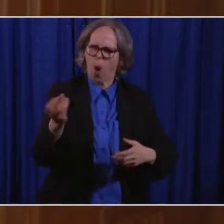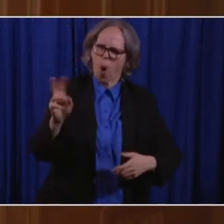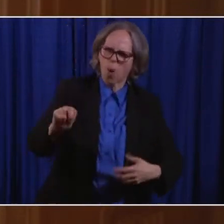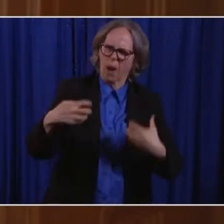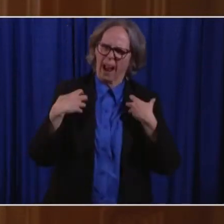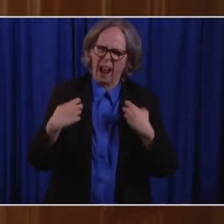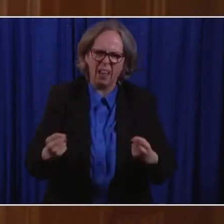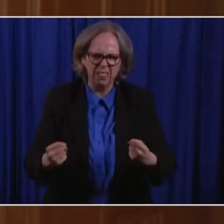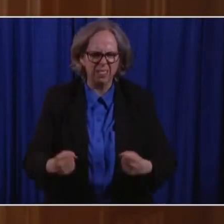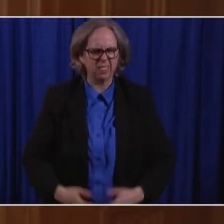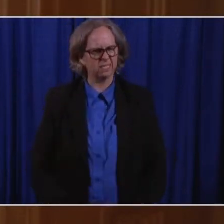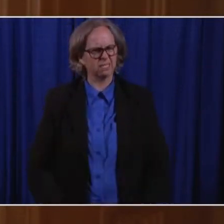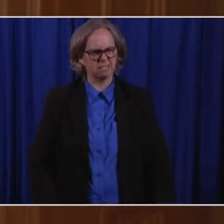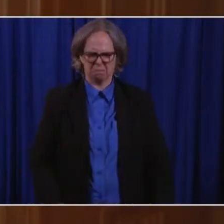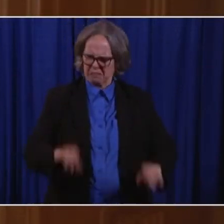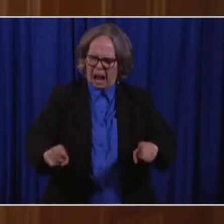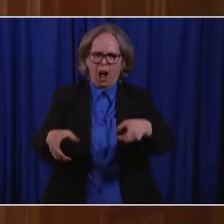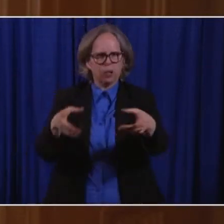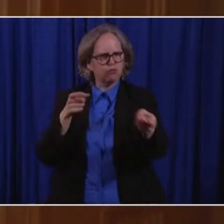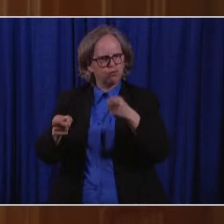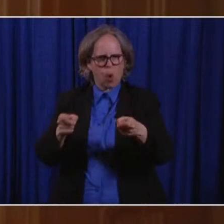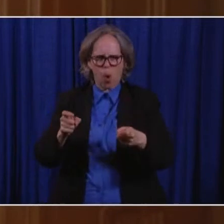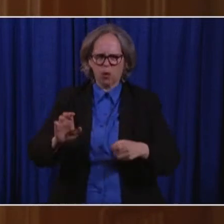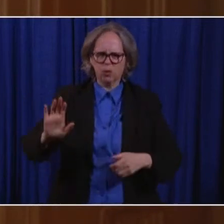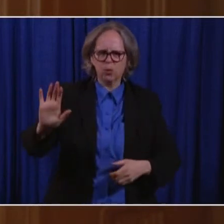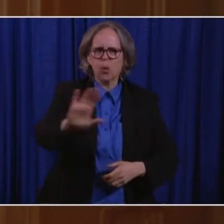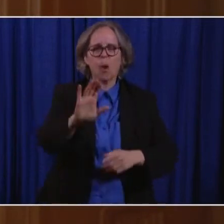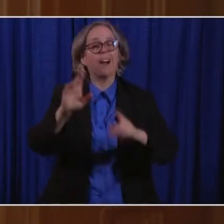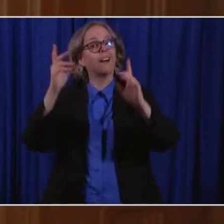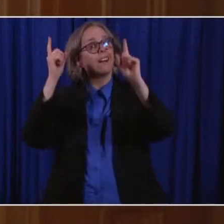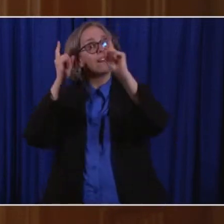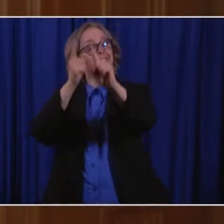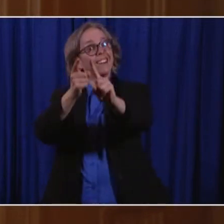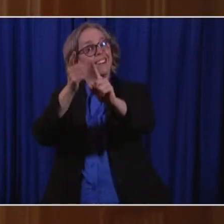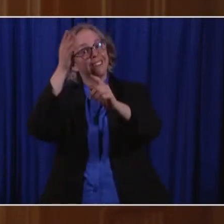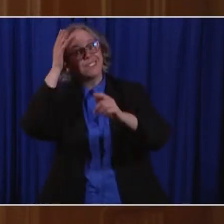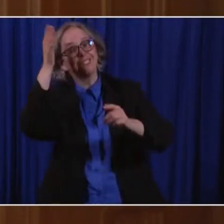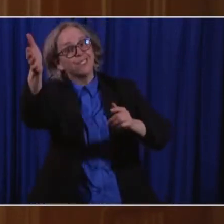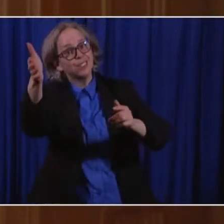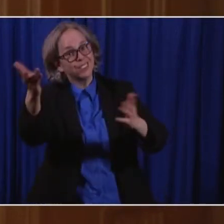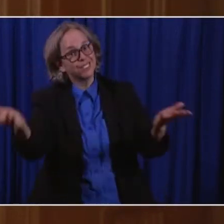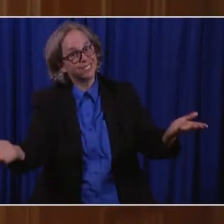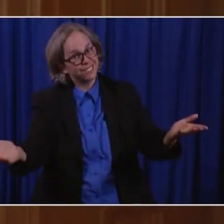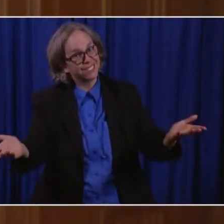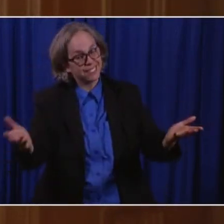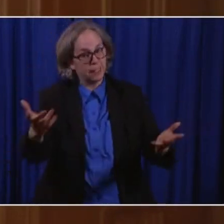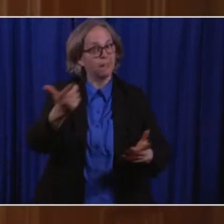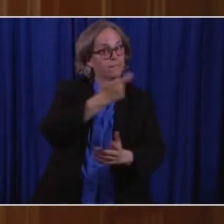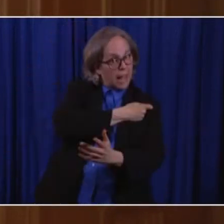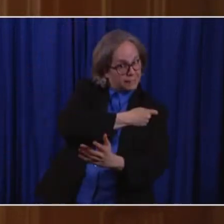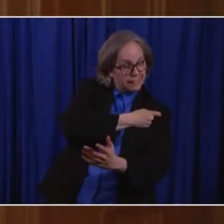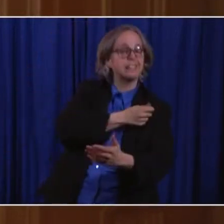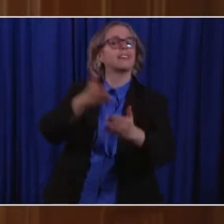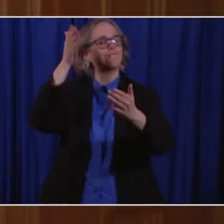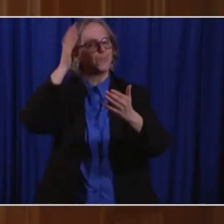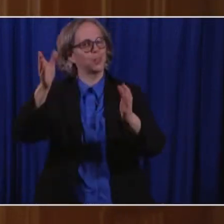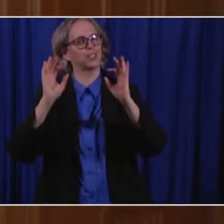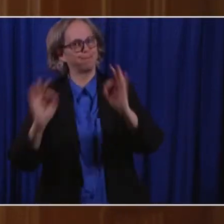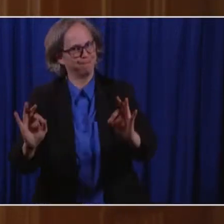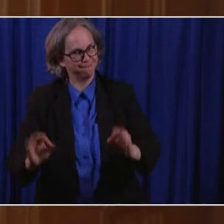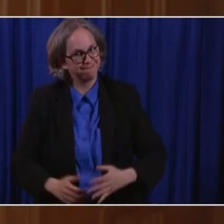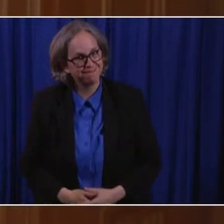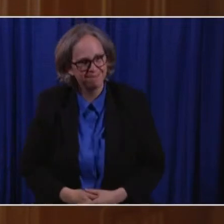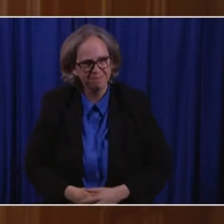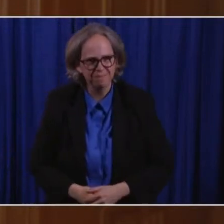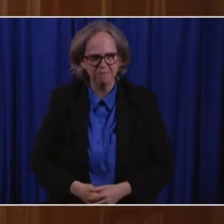now control their own destiny. So, it is time.